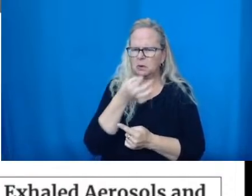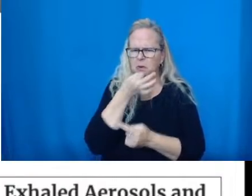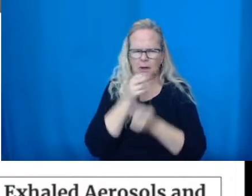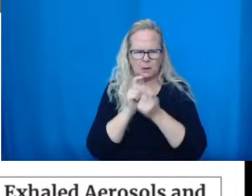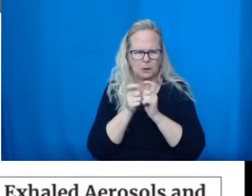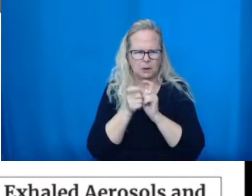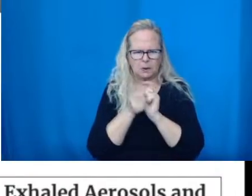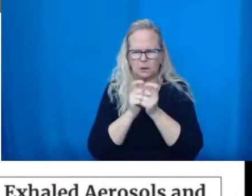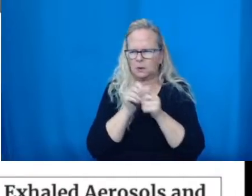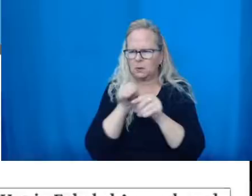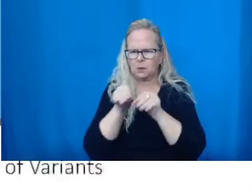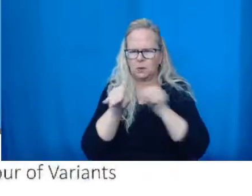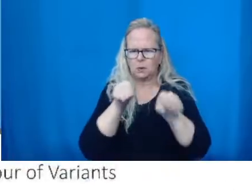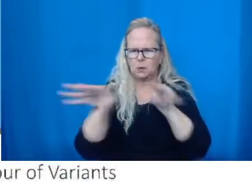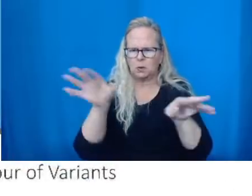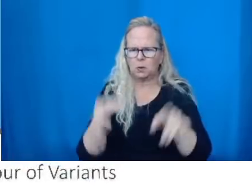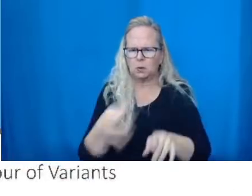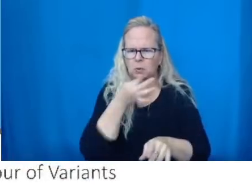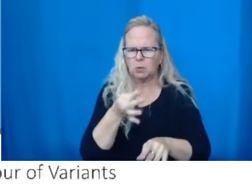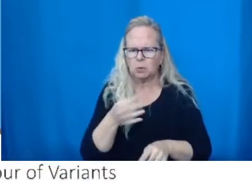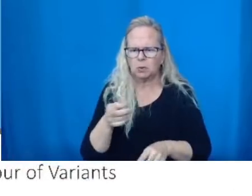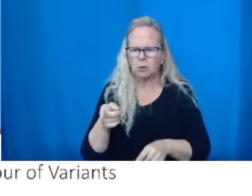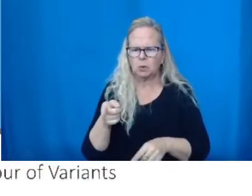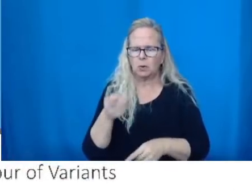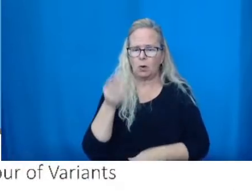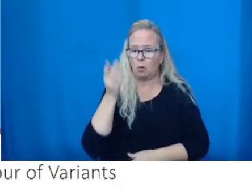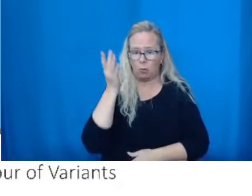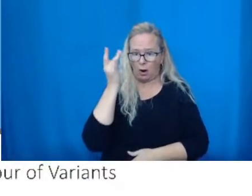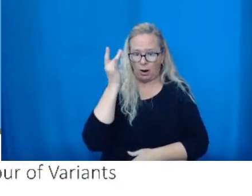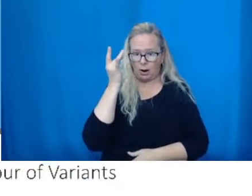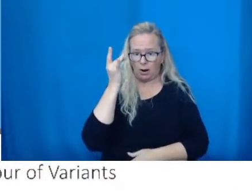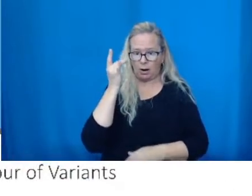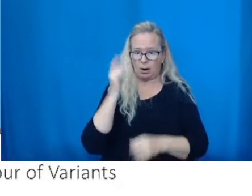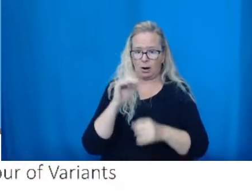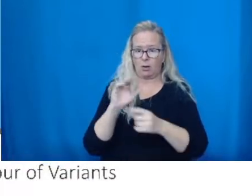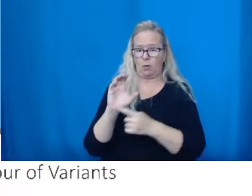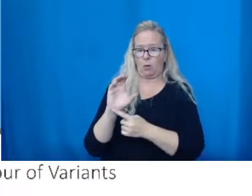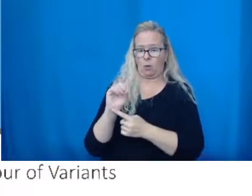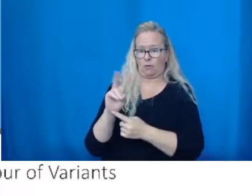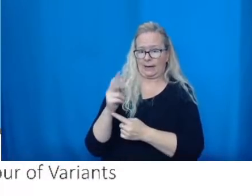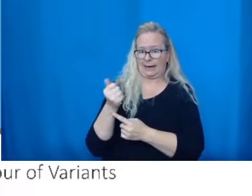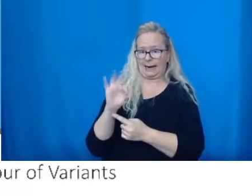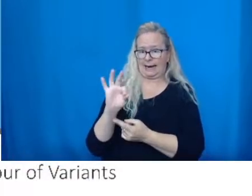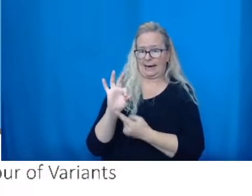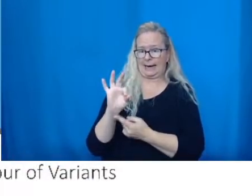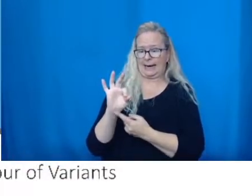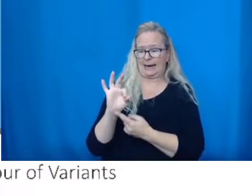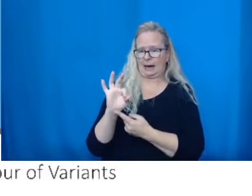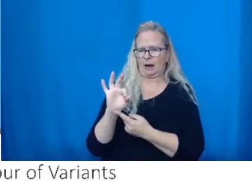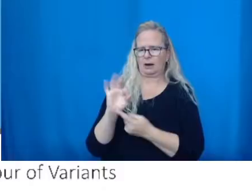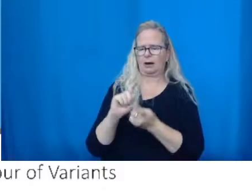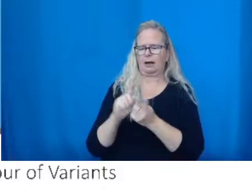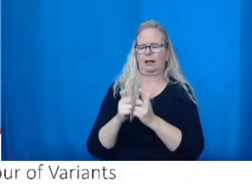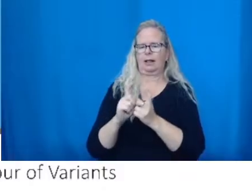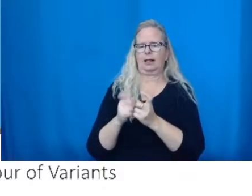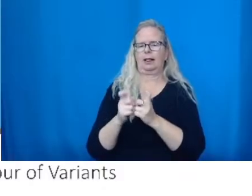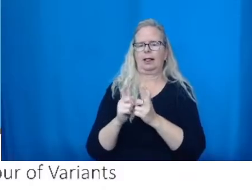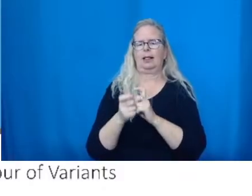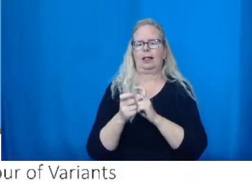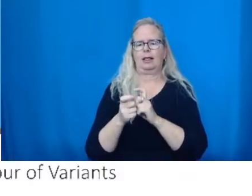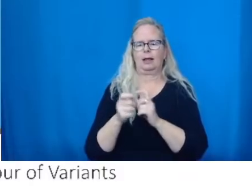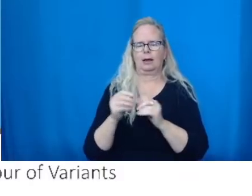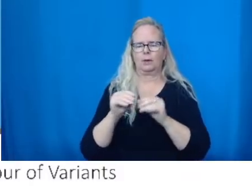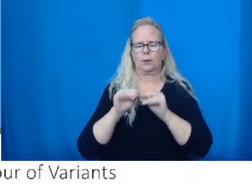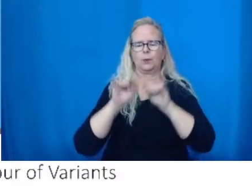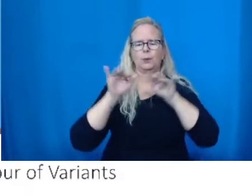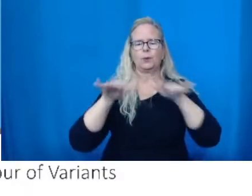generation. So this implies that if we want to keep a handle on transmission until we're absolutely sure that we have sufficient vaccine coverage,